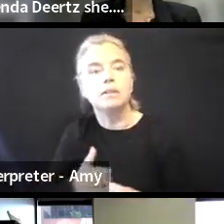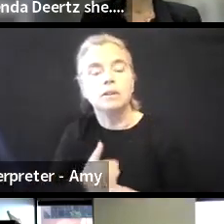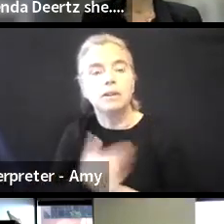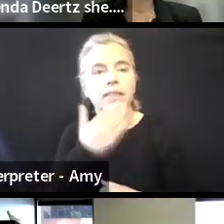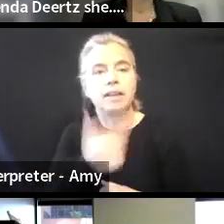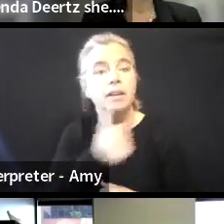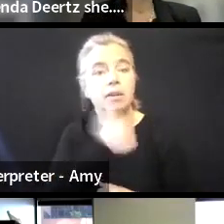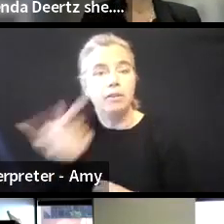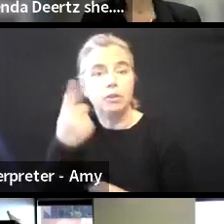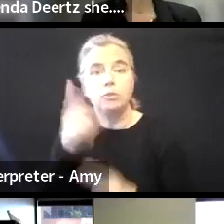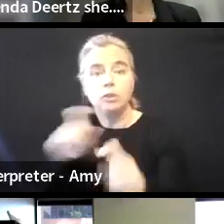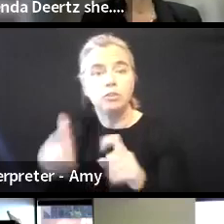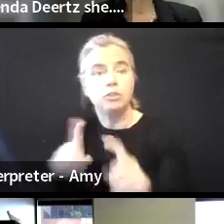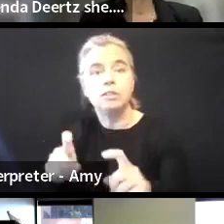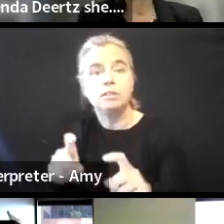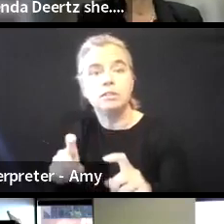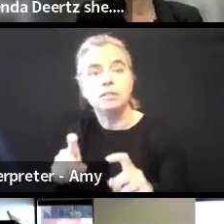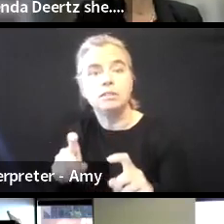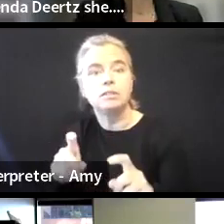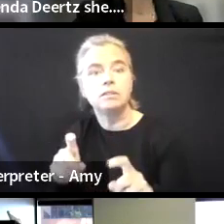Hearing none, Kevin, I got just a couple for you.